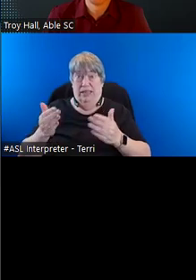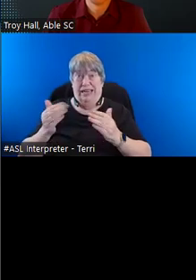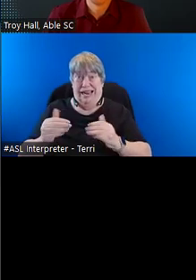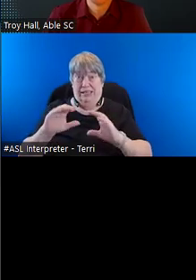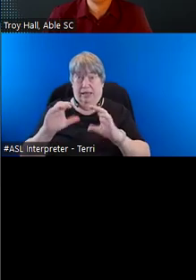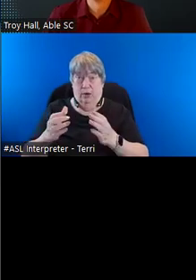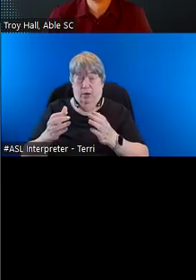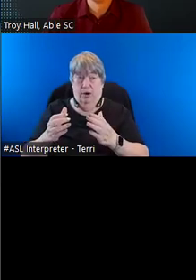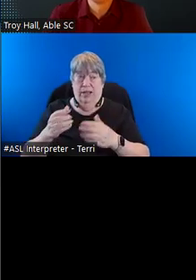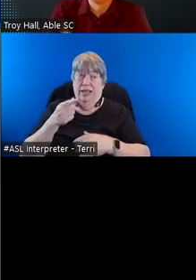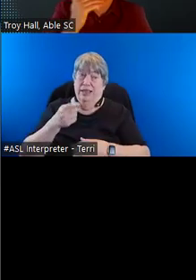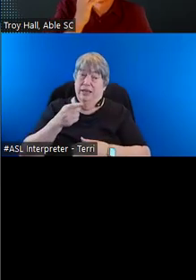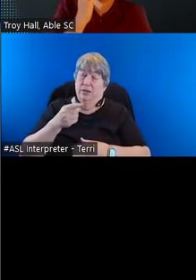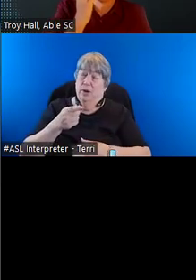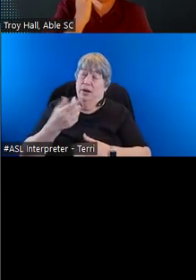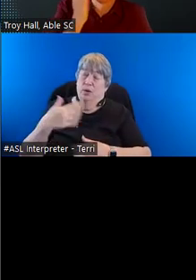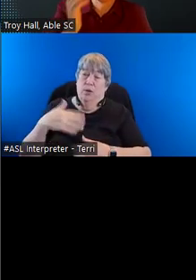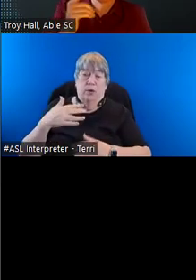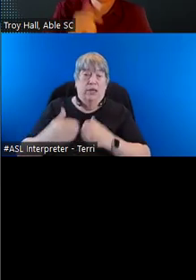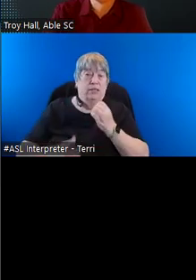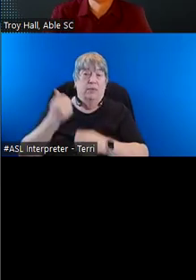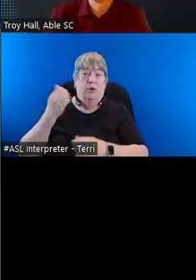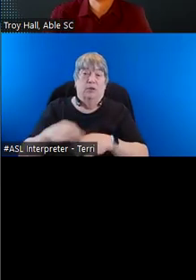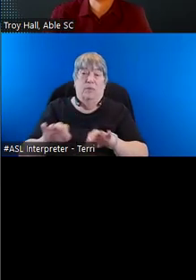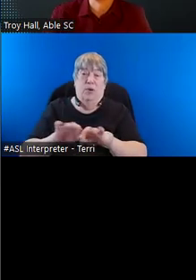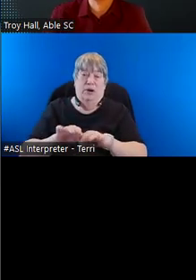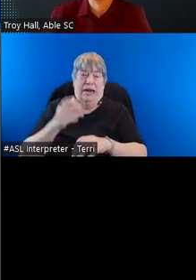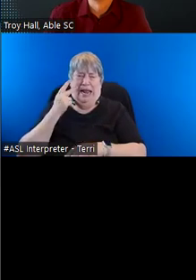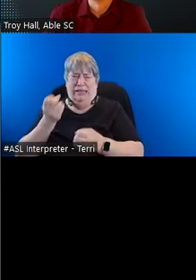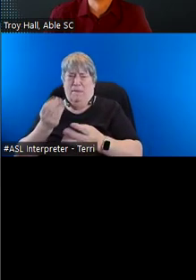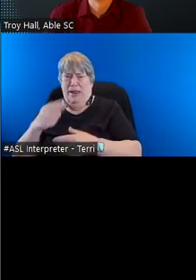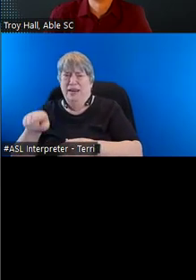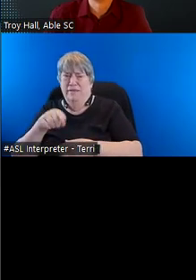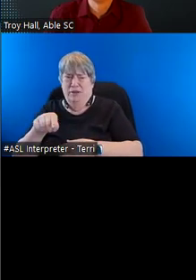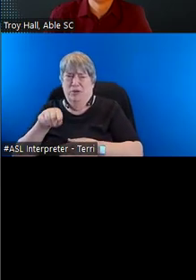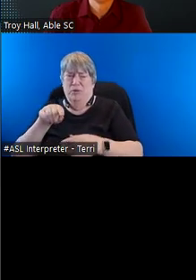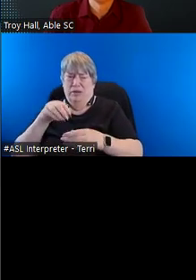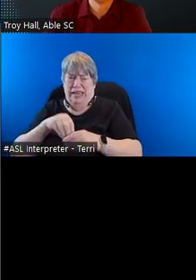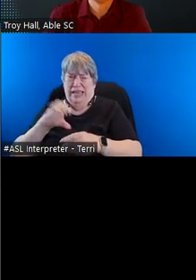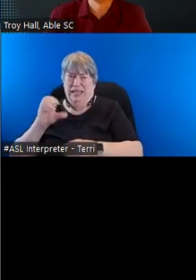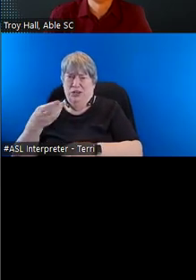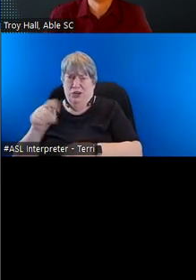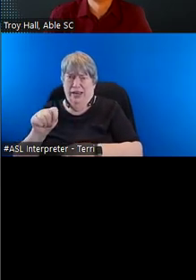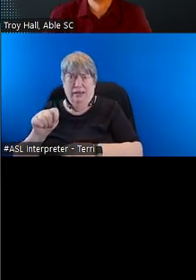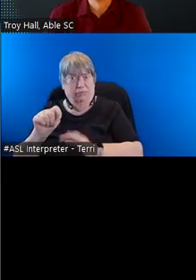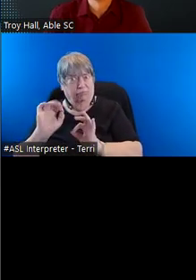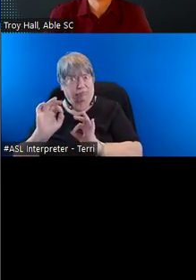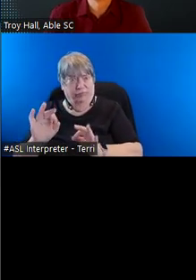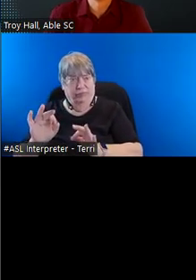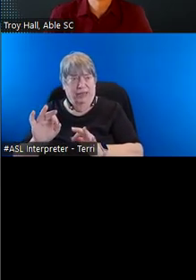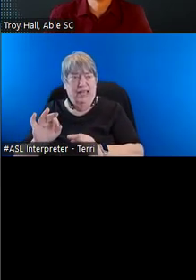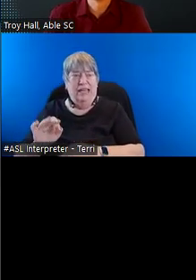is probably the most important one, and I saw a lot of y'all put it in the chat too, is self-advocacy, right?